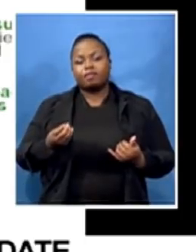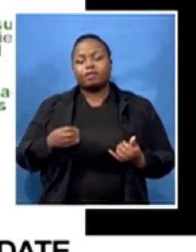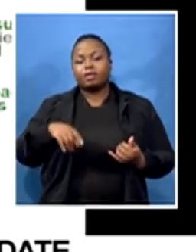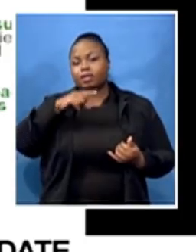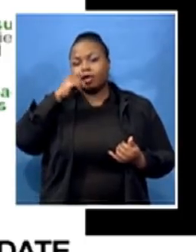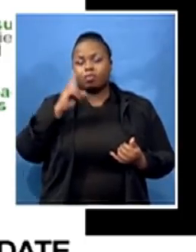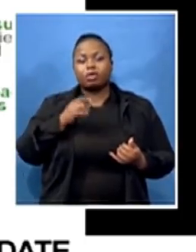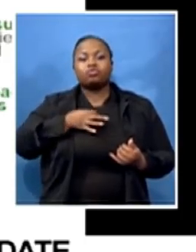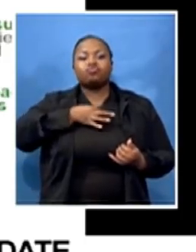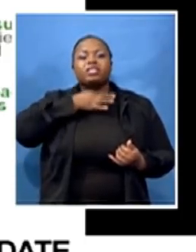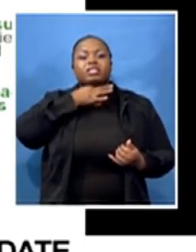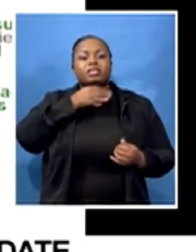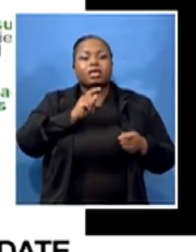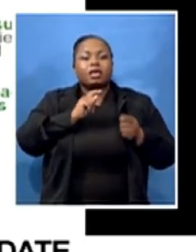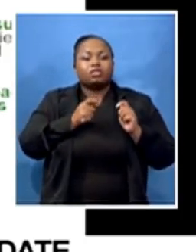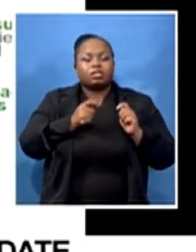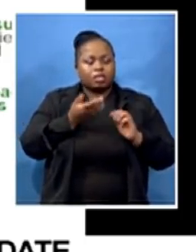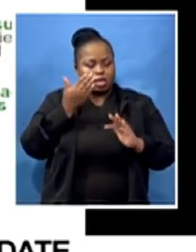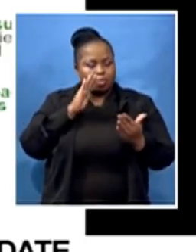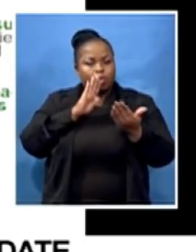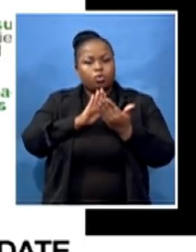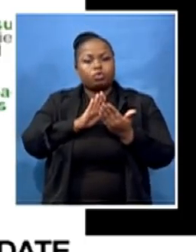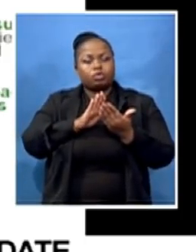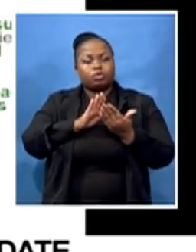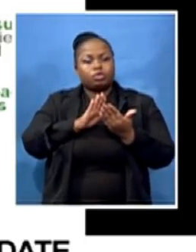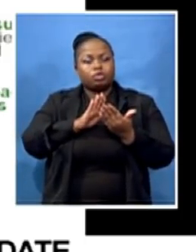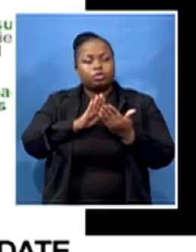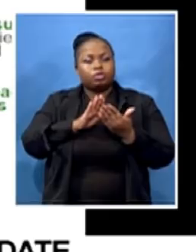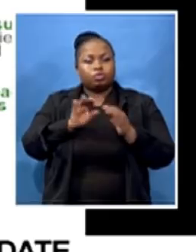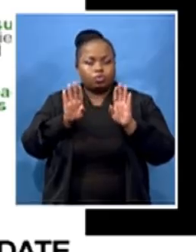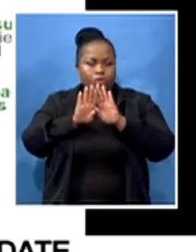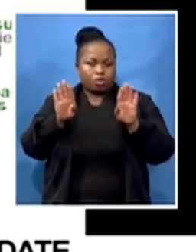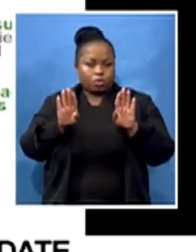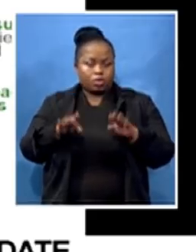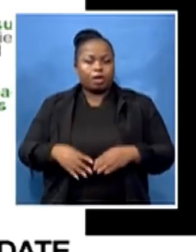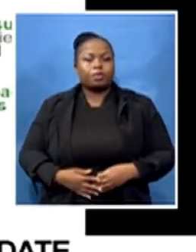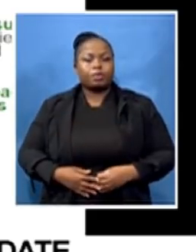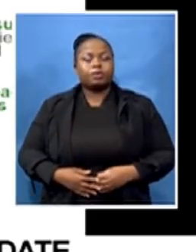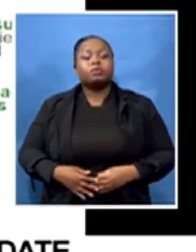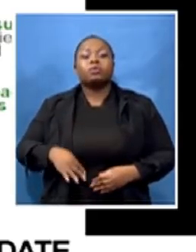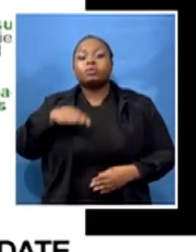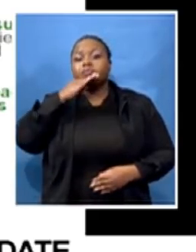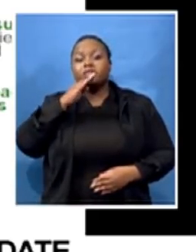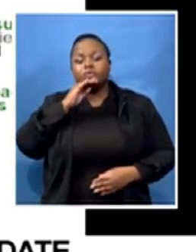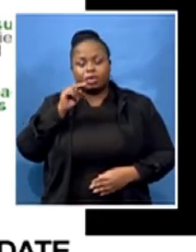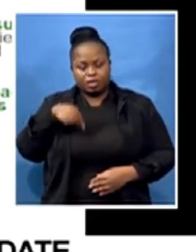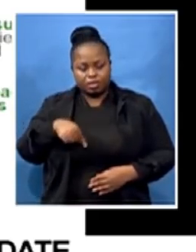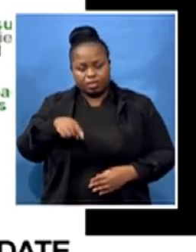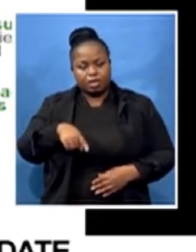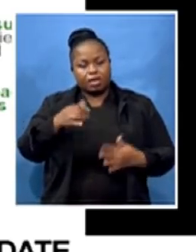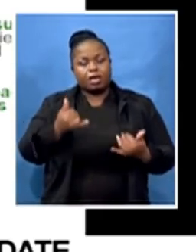approach to the lockdown, which means the lockdown is divided into